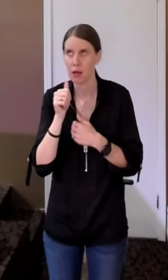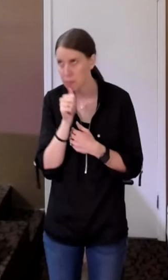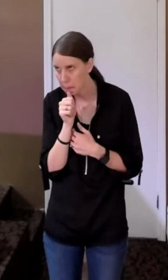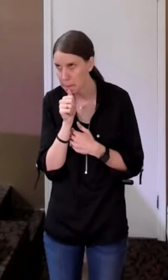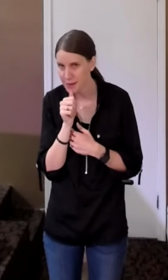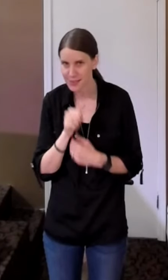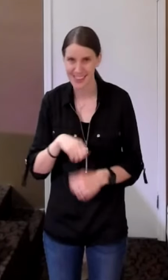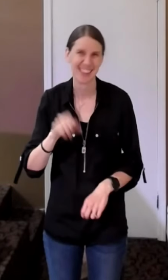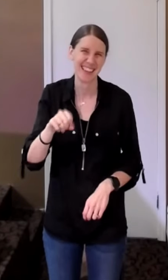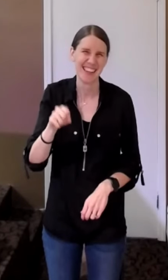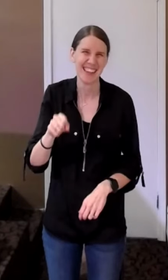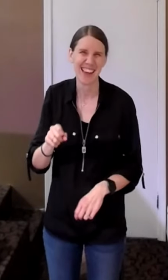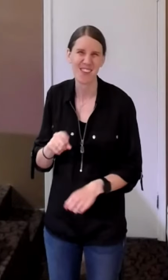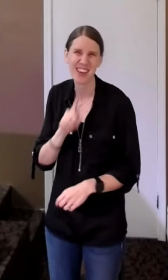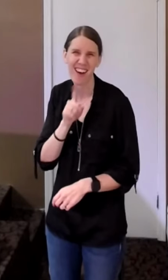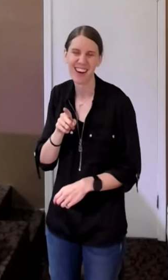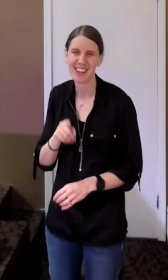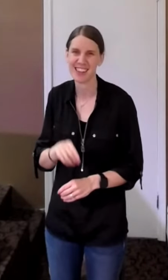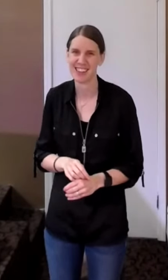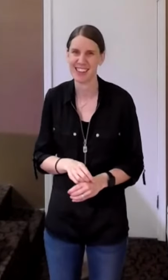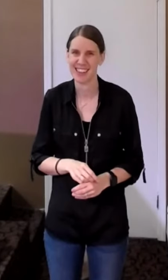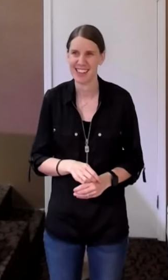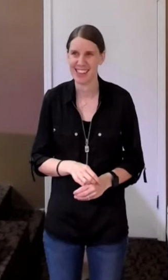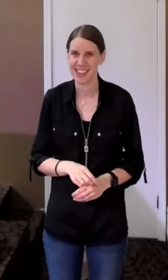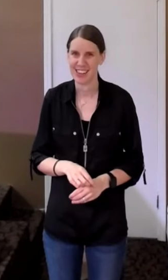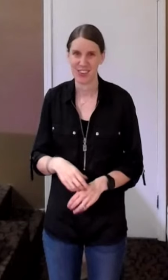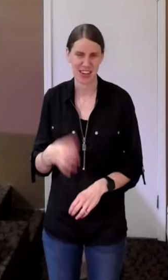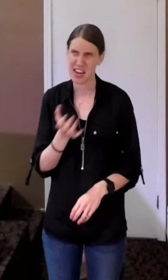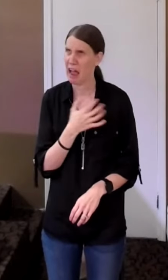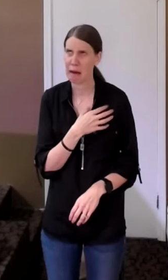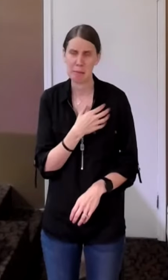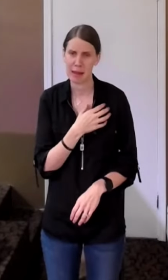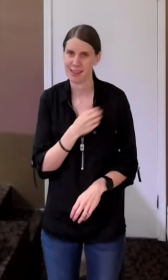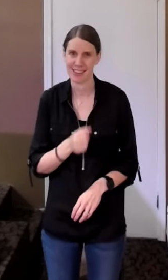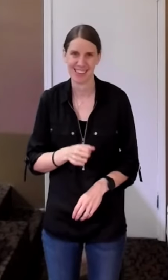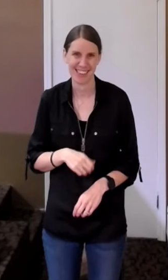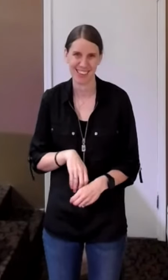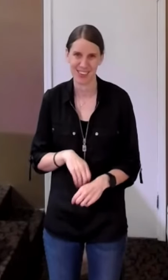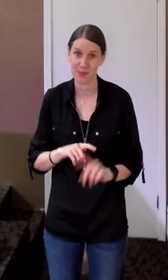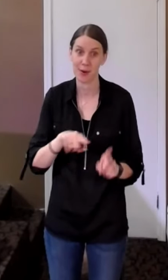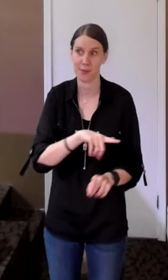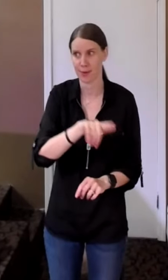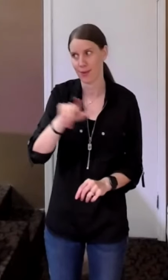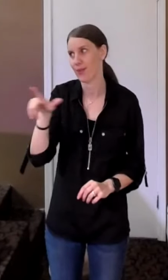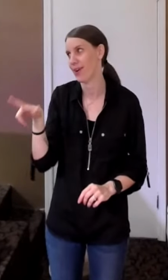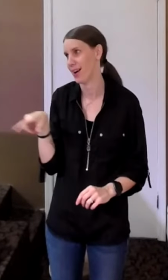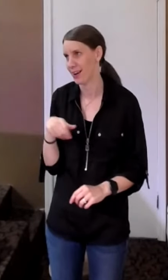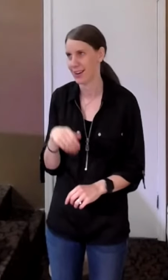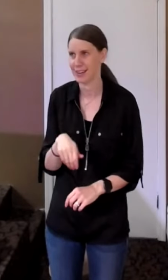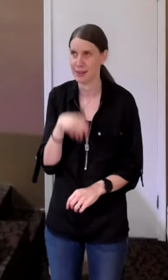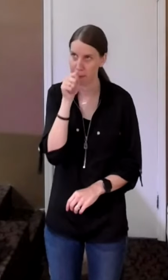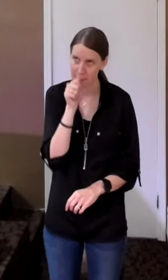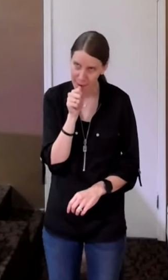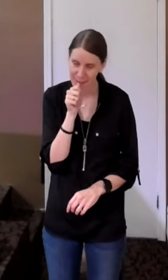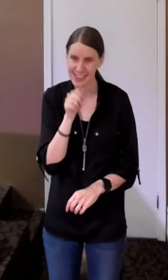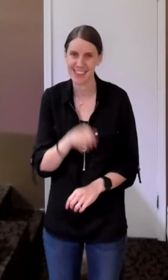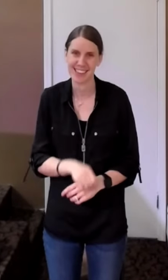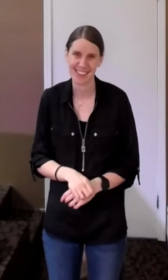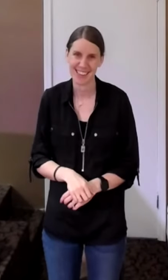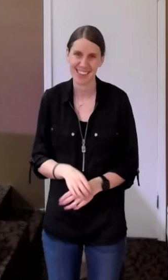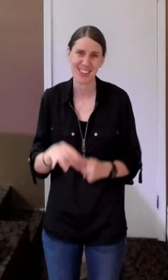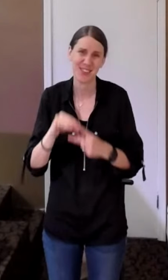are, okay? We're not supposed to complain about it, but we all, at times, are a burden, especially